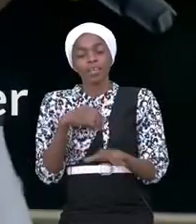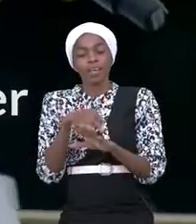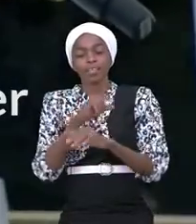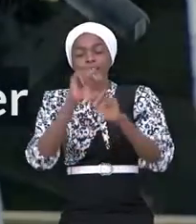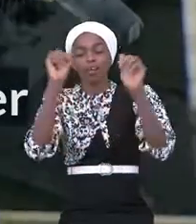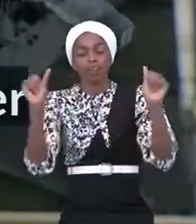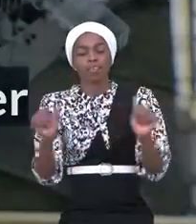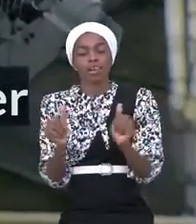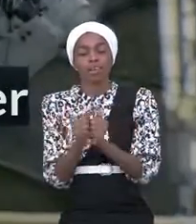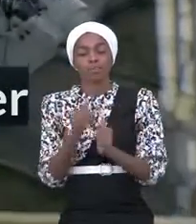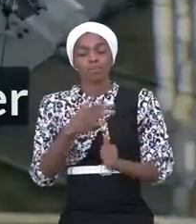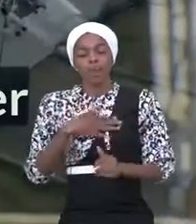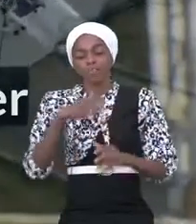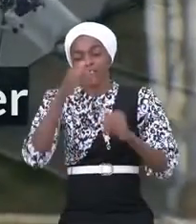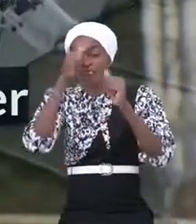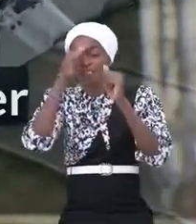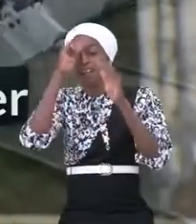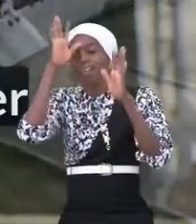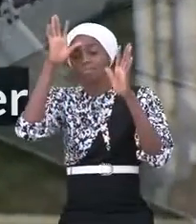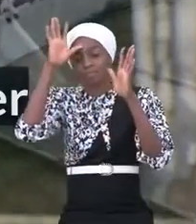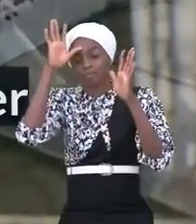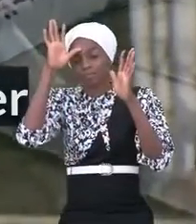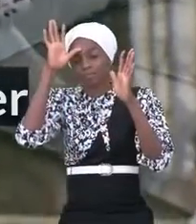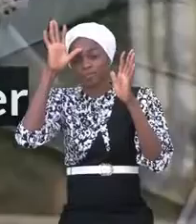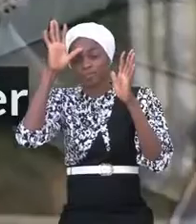Leave me at the altar with my father. Leave me at the altar with my father.